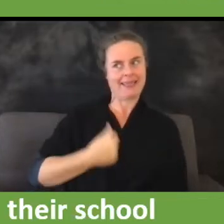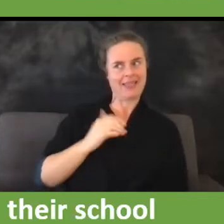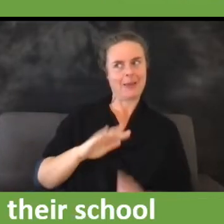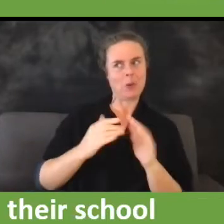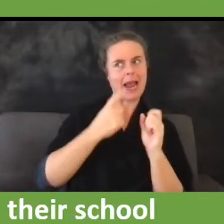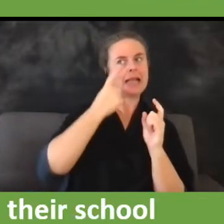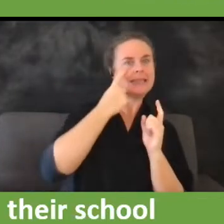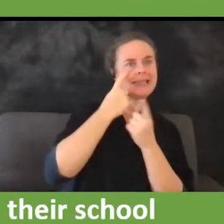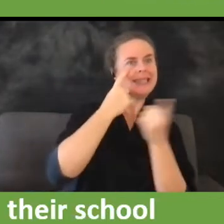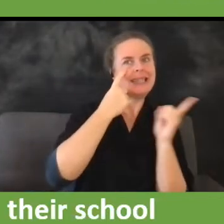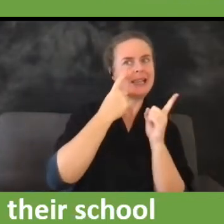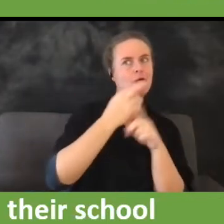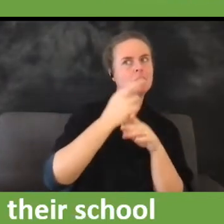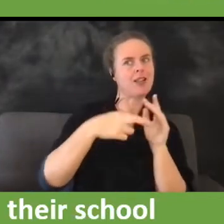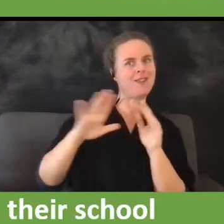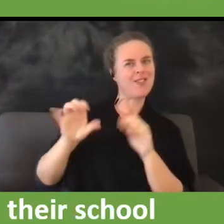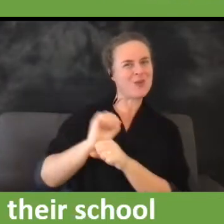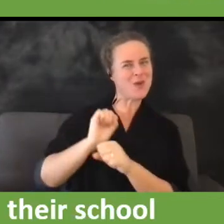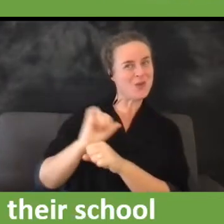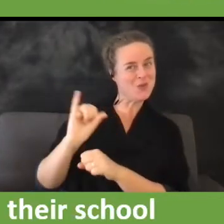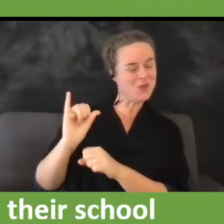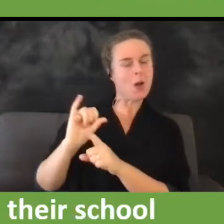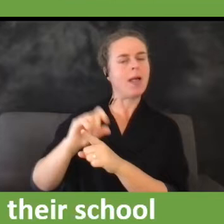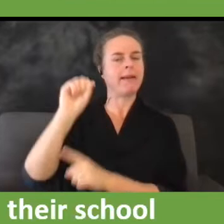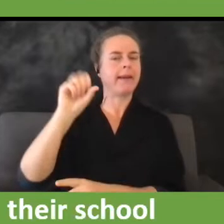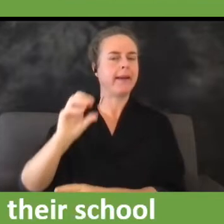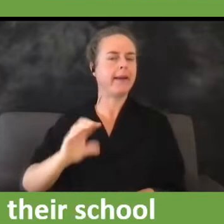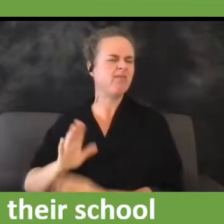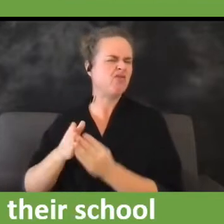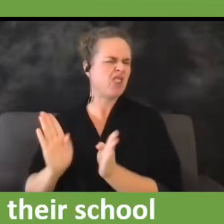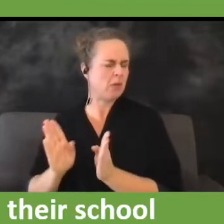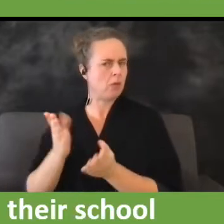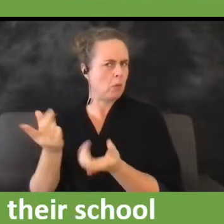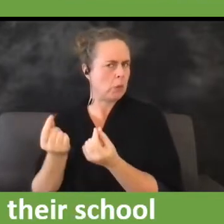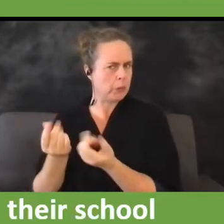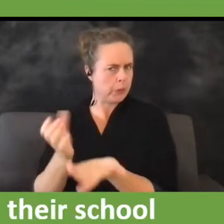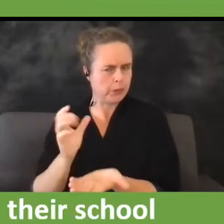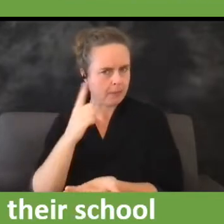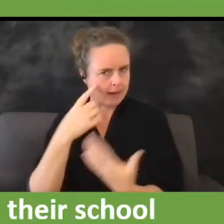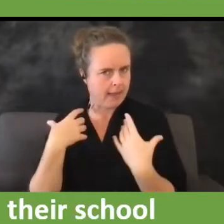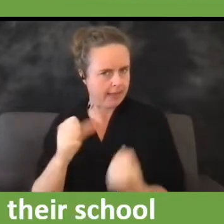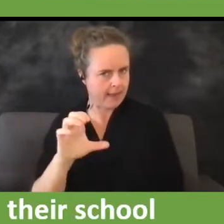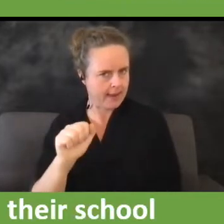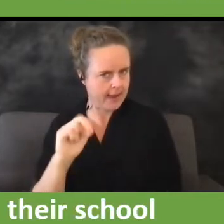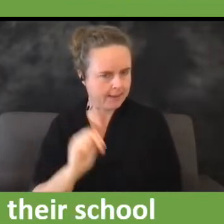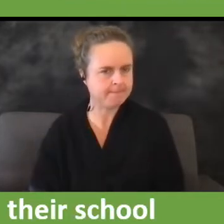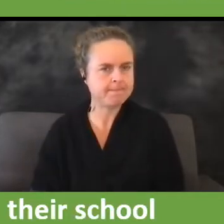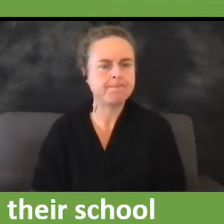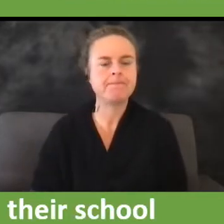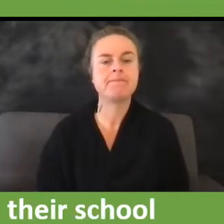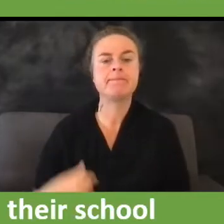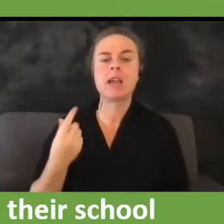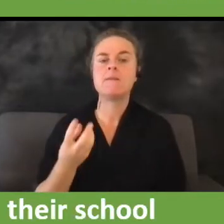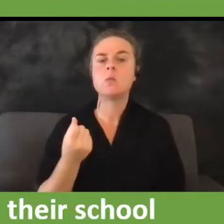doing as well. Here's one of their strategies. They spent a lot of time in the last few years working with